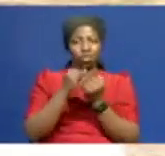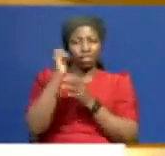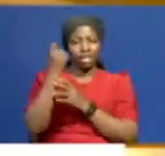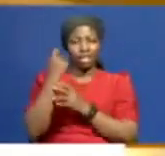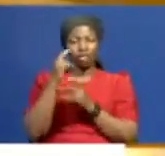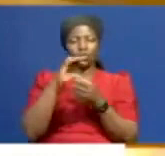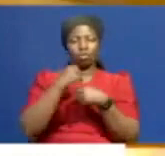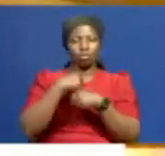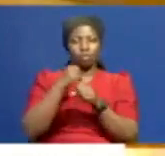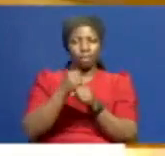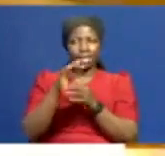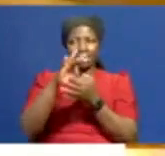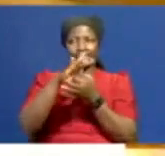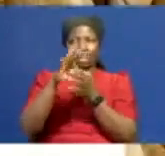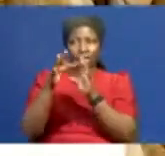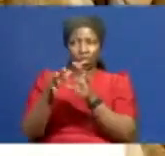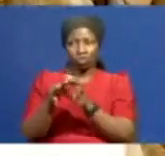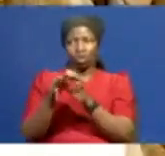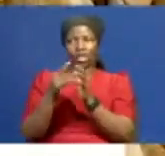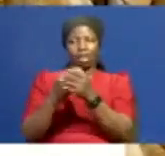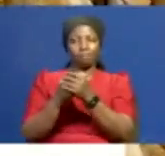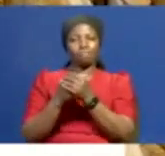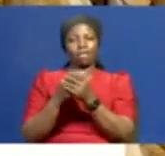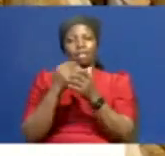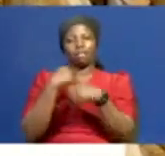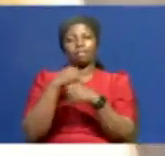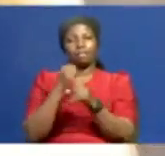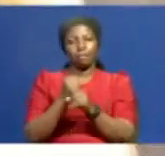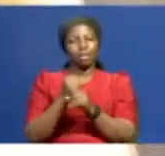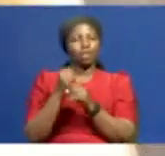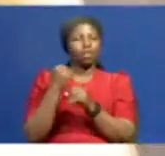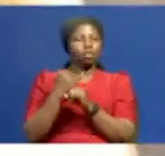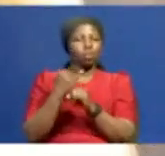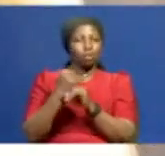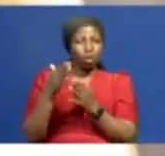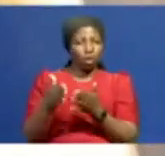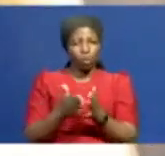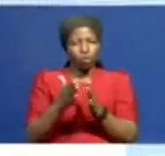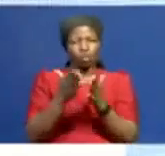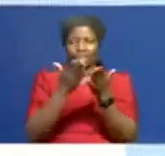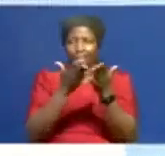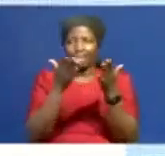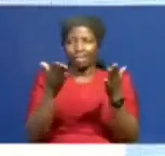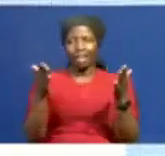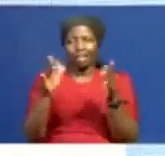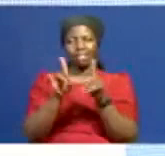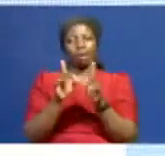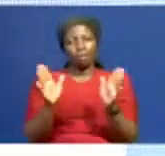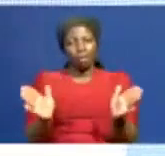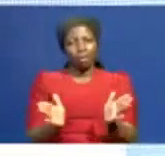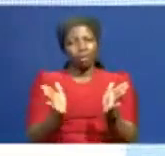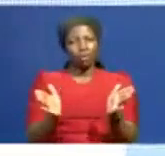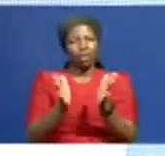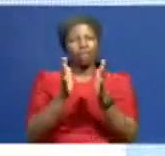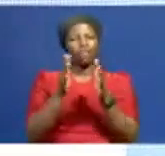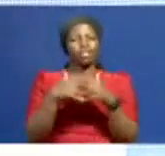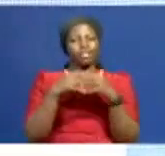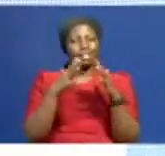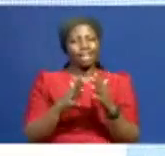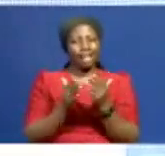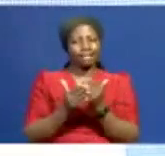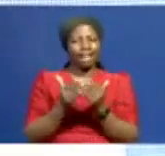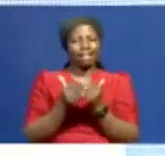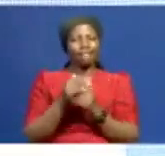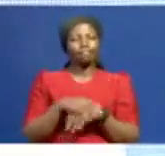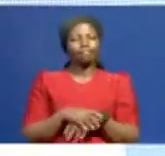linkages and partnerships to broaden job opportunities and welfare of engineers. Of course, you know the statistics are not very good, but we are working